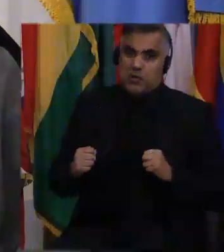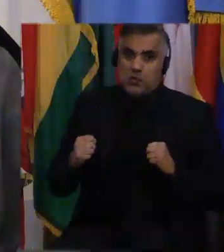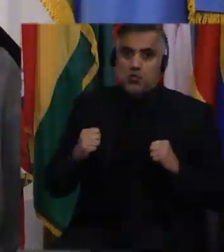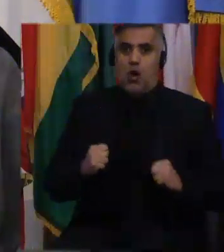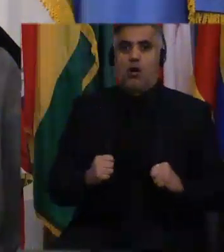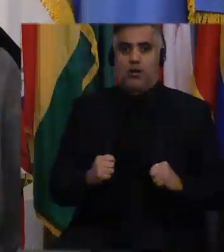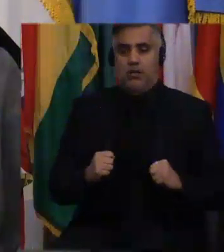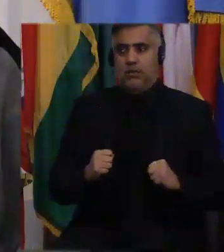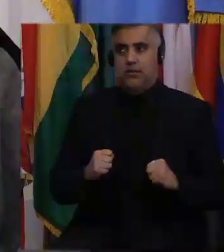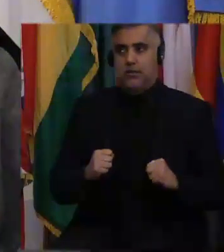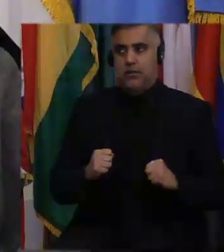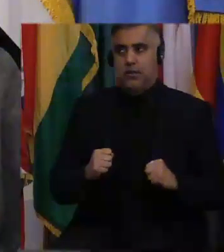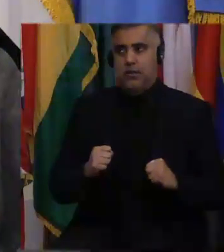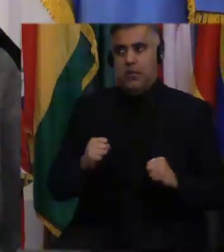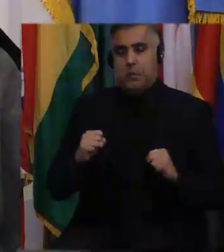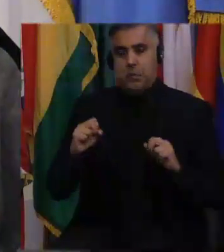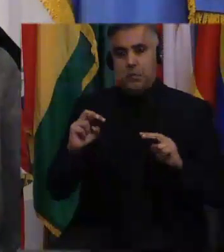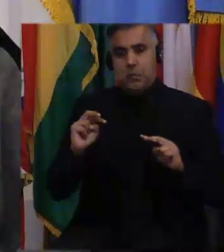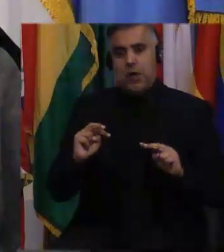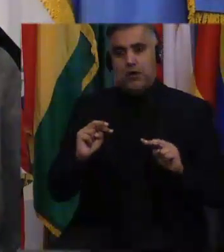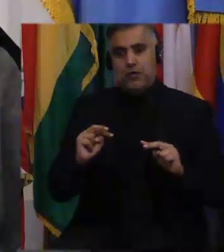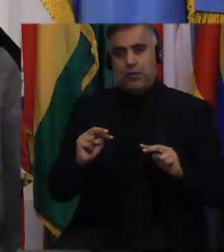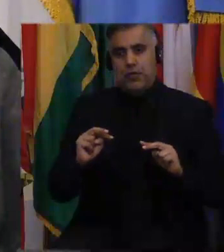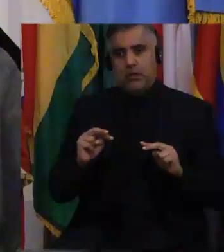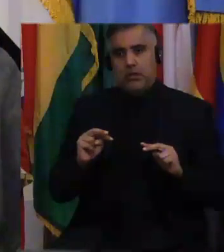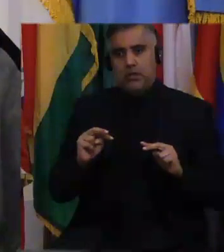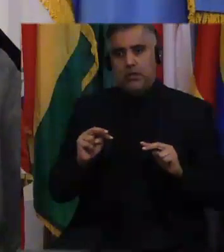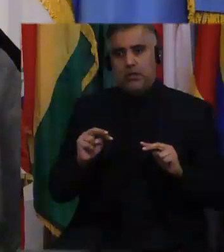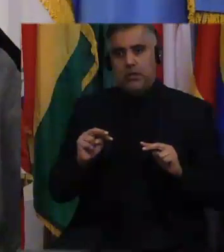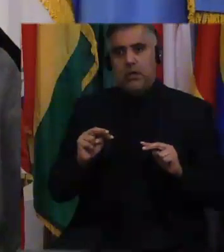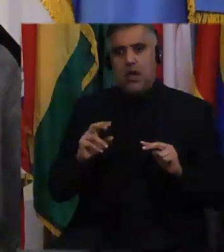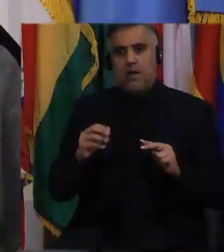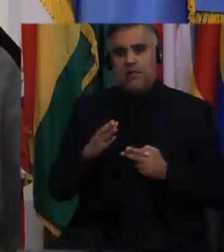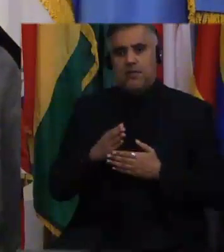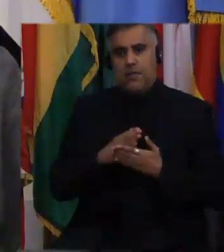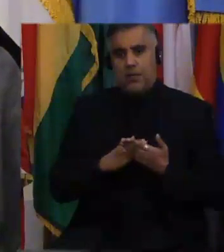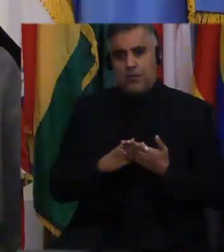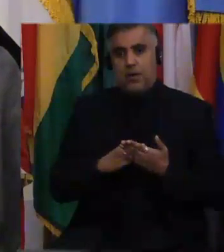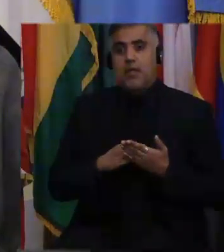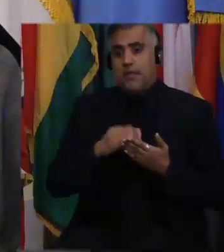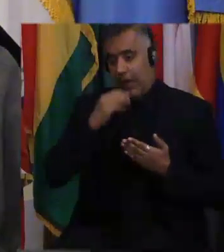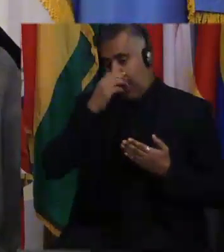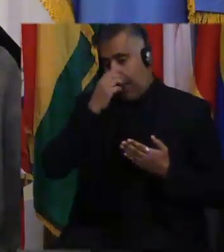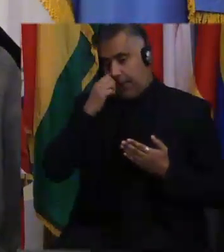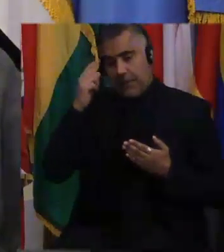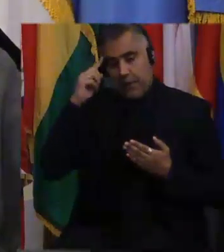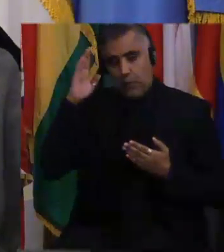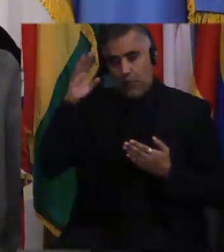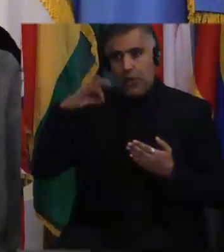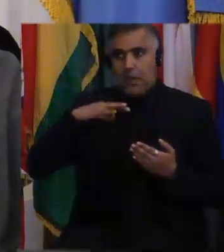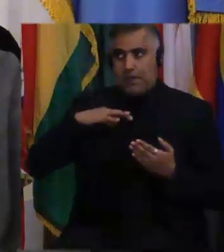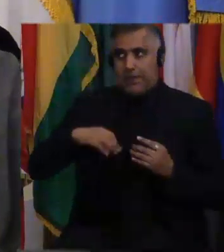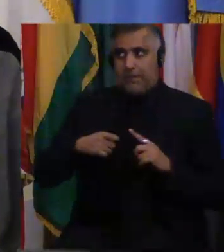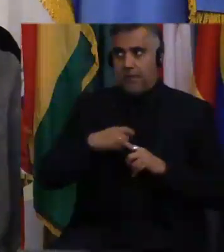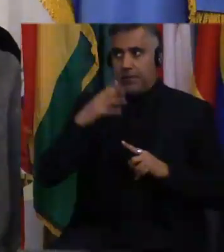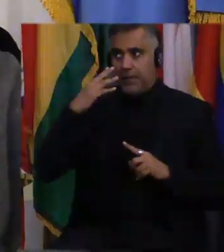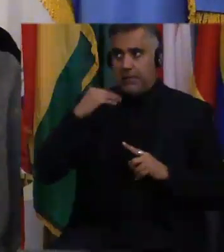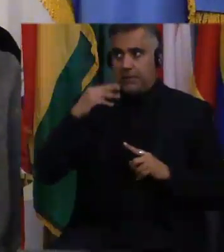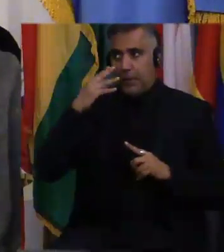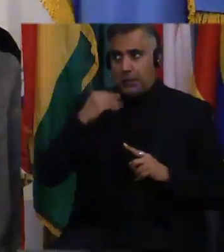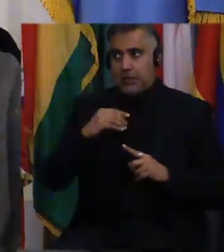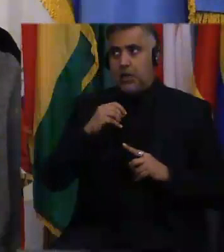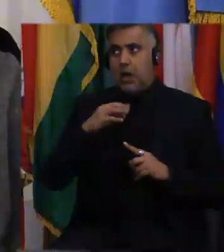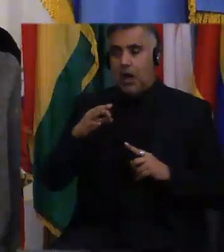strongest points of this element that I think benefits from the experience